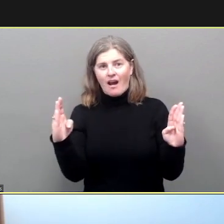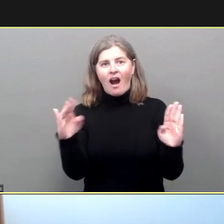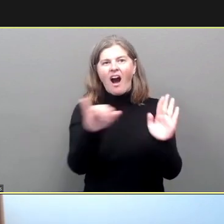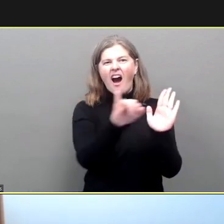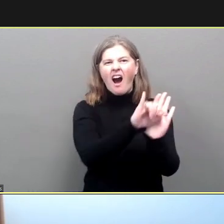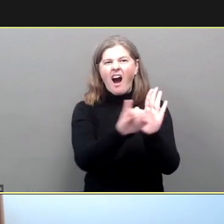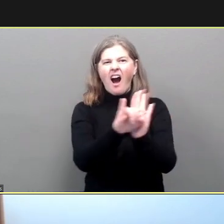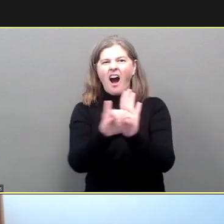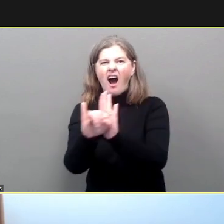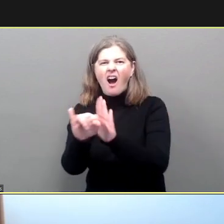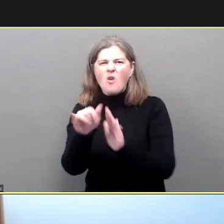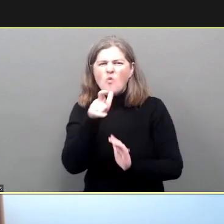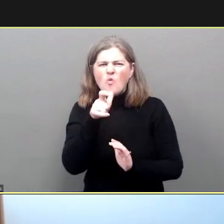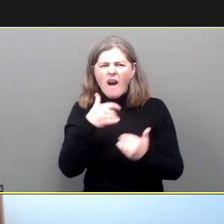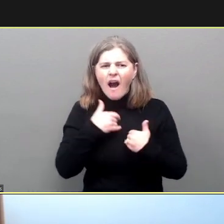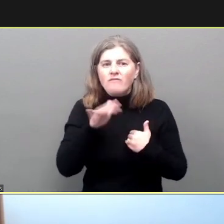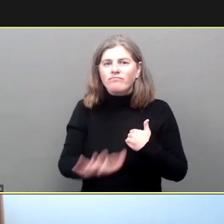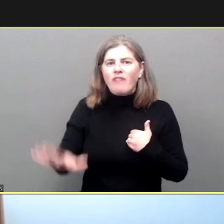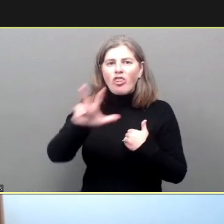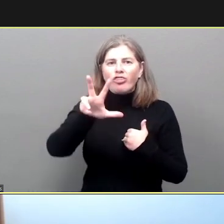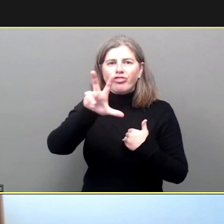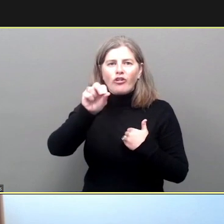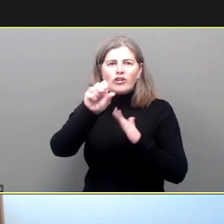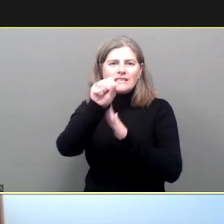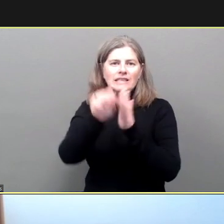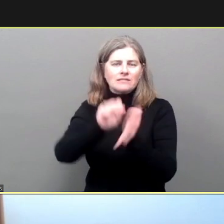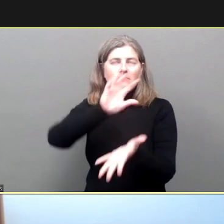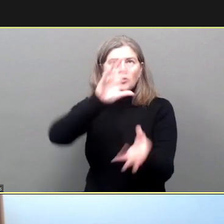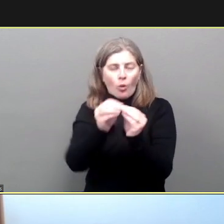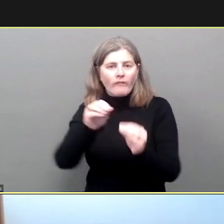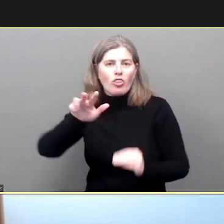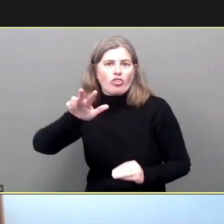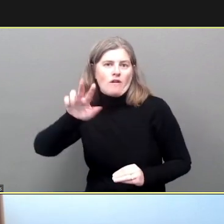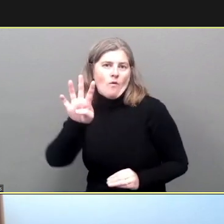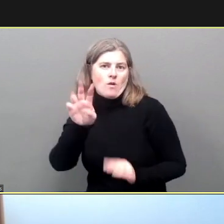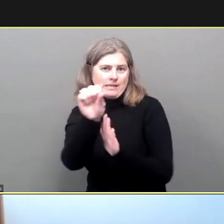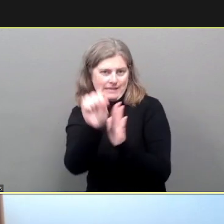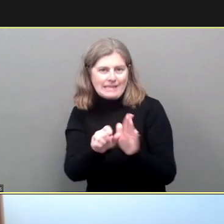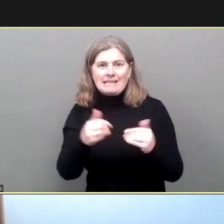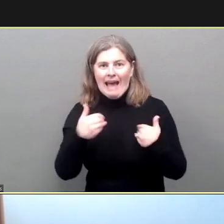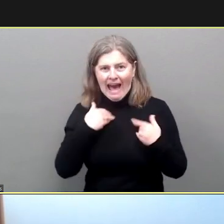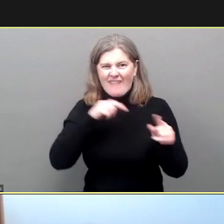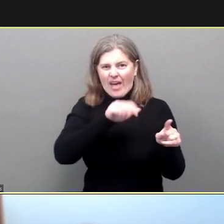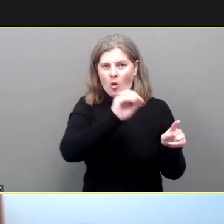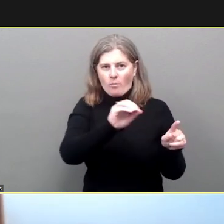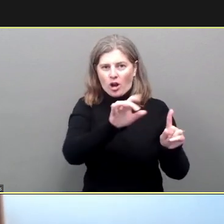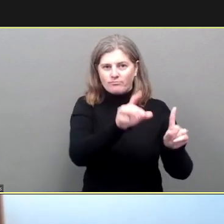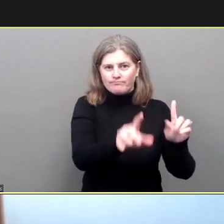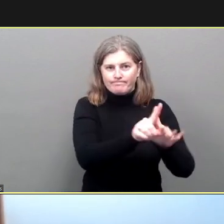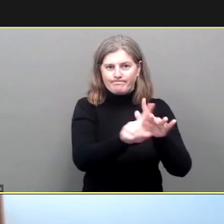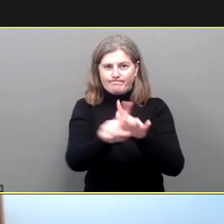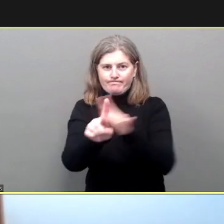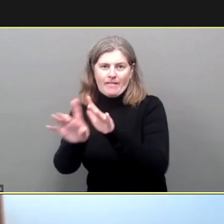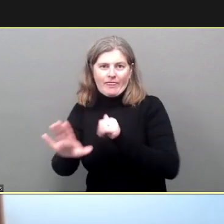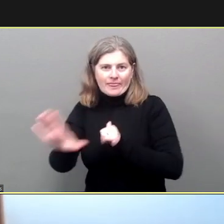in over 30 states, or a total of 34 as depicted on that map there.